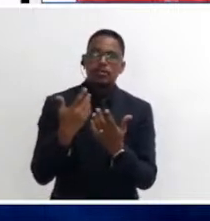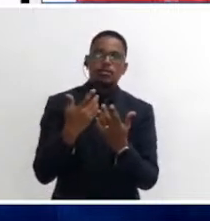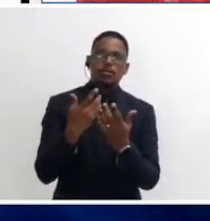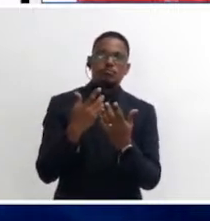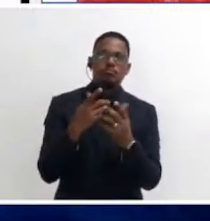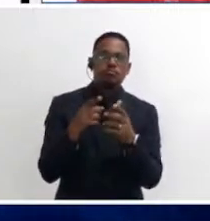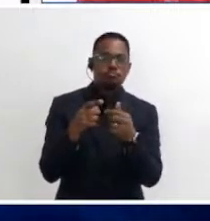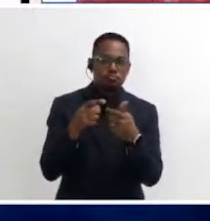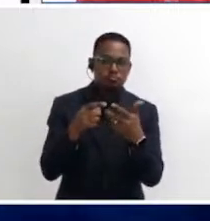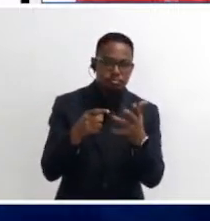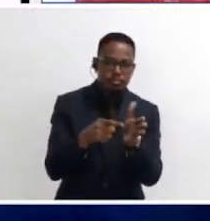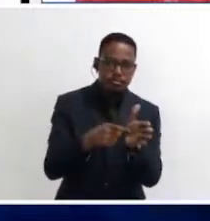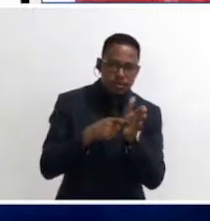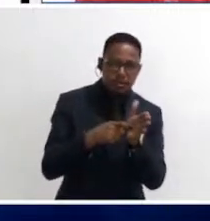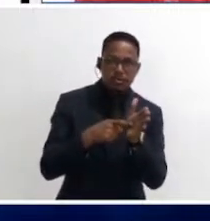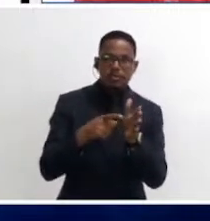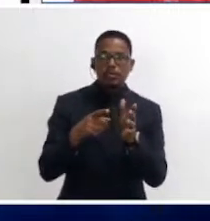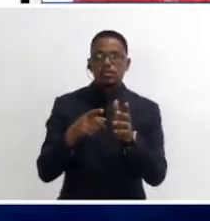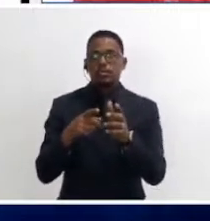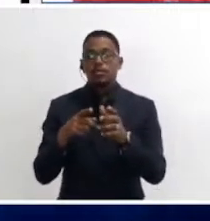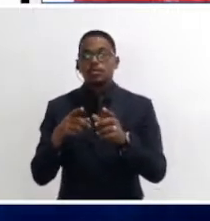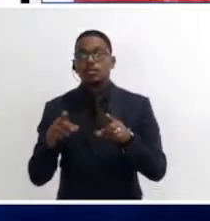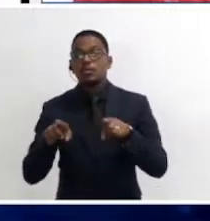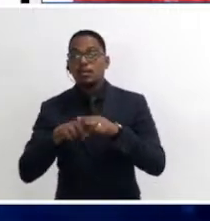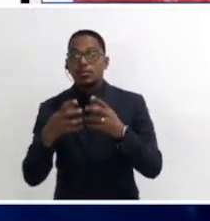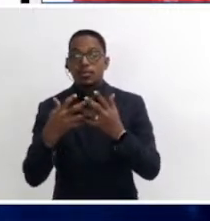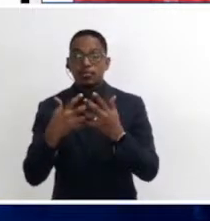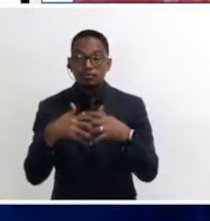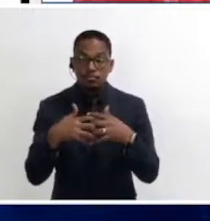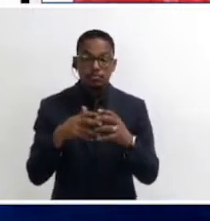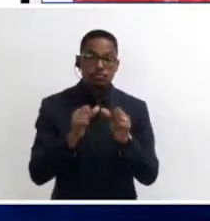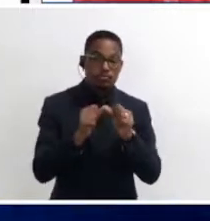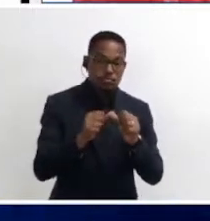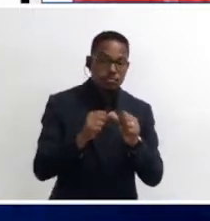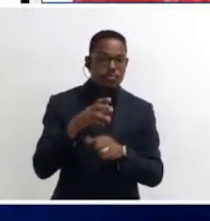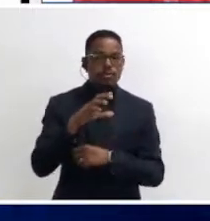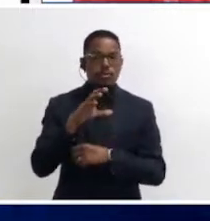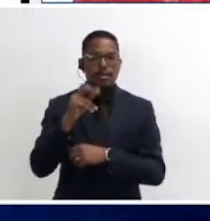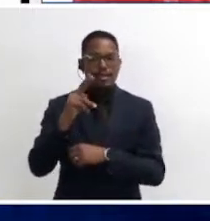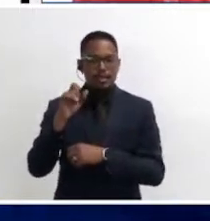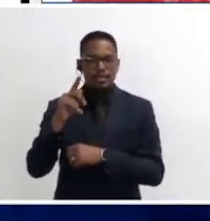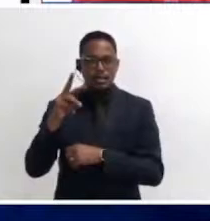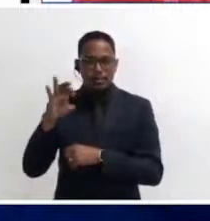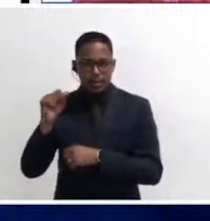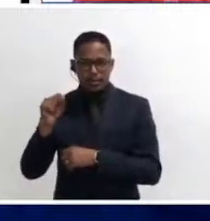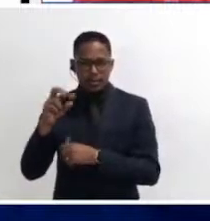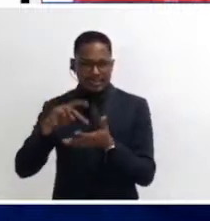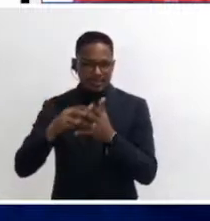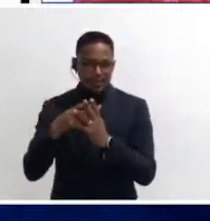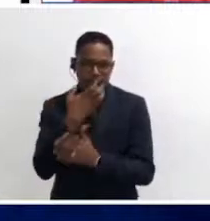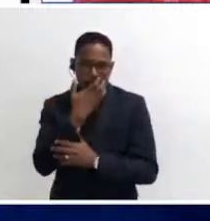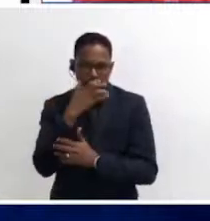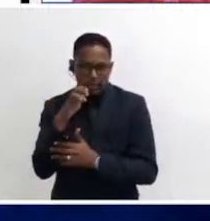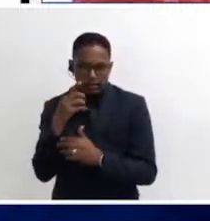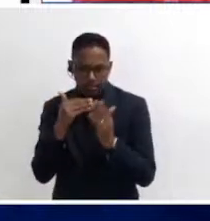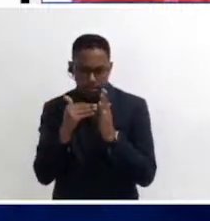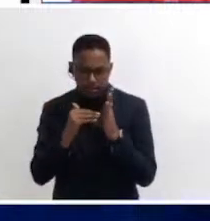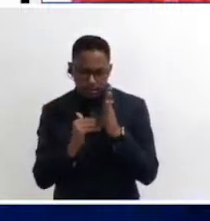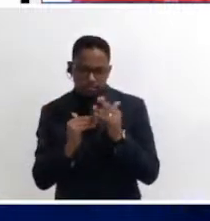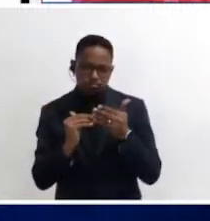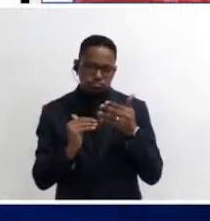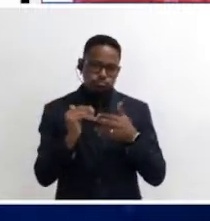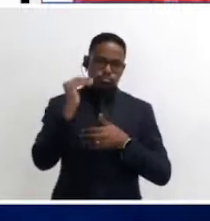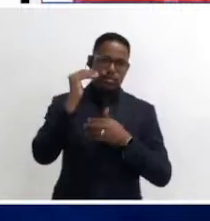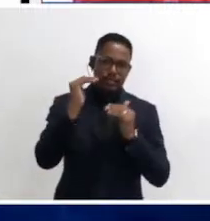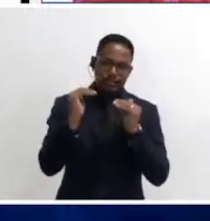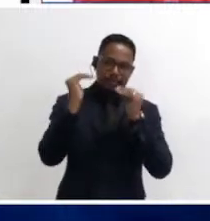because many chips operate at very high power, and give off a lot of